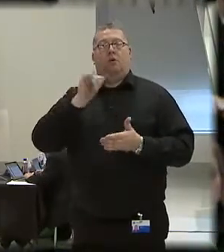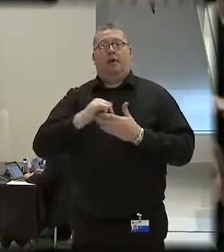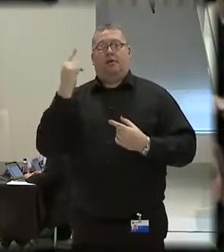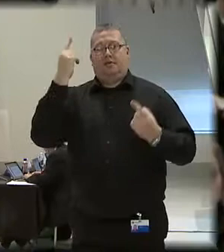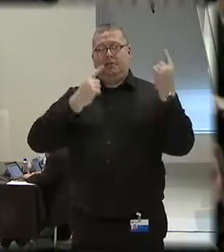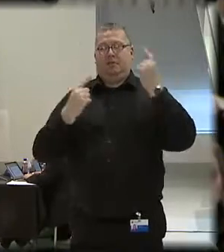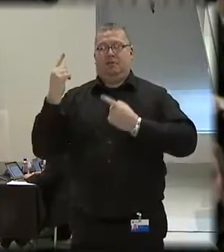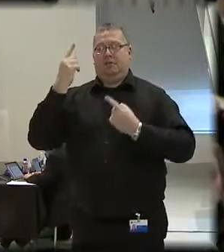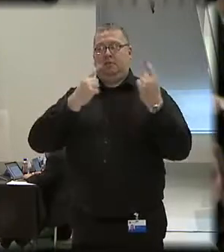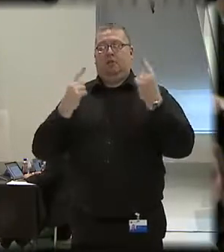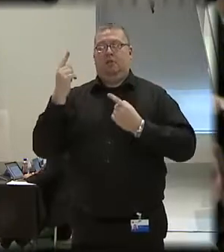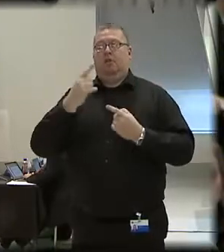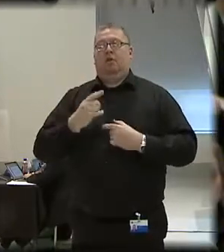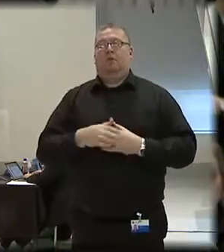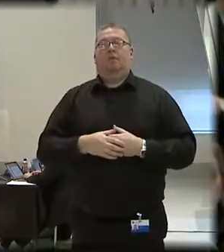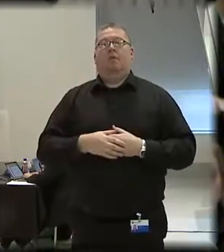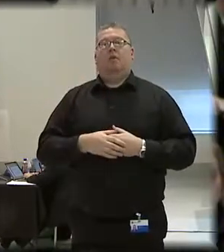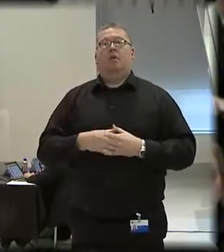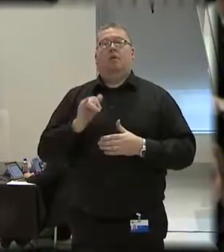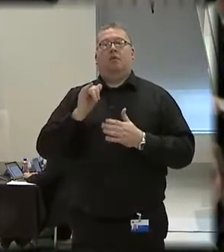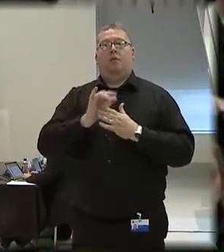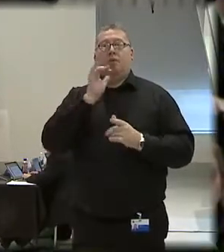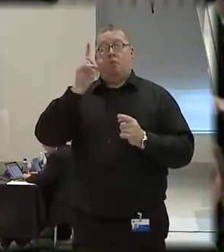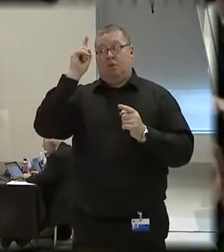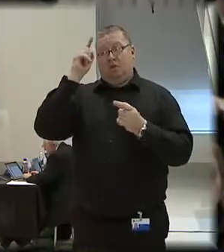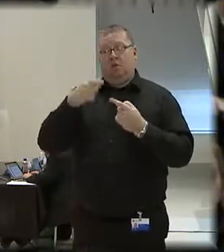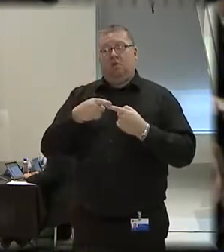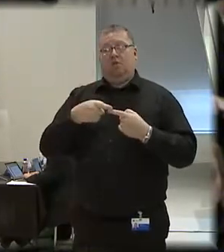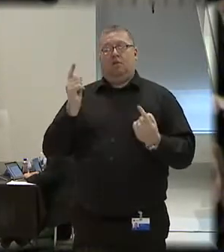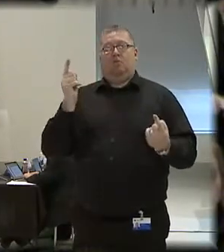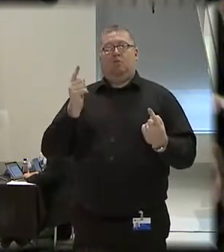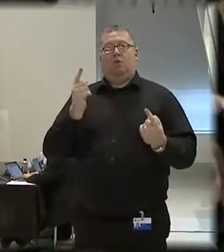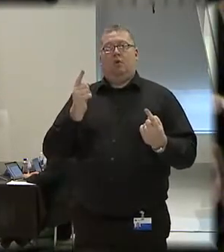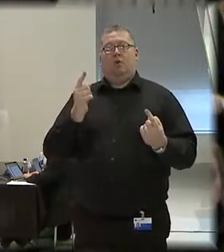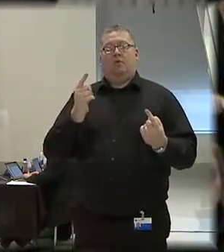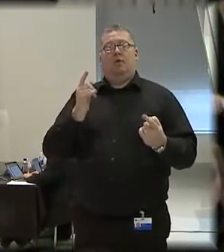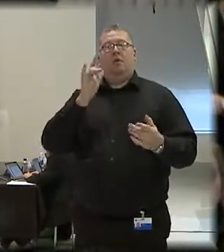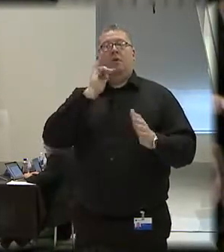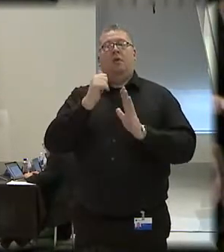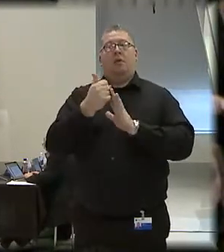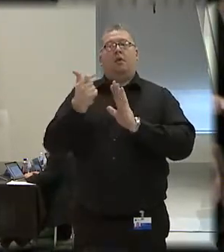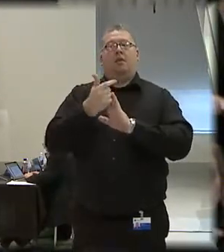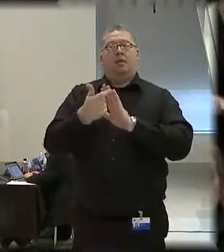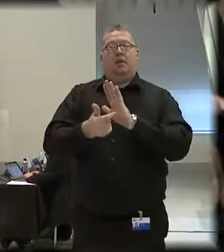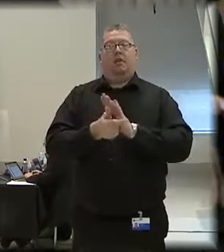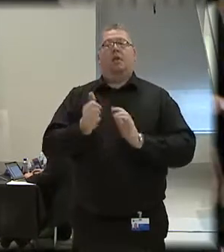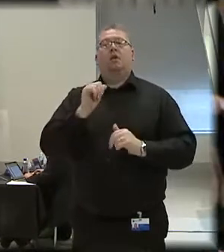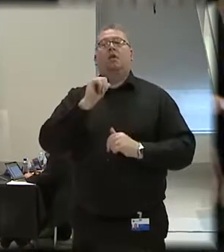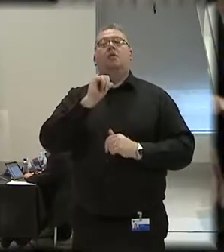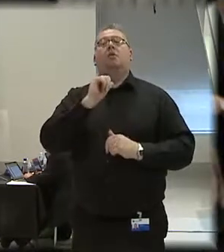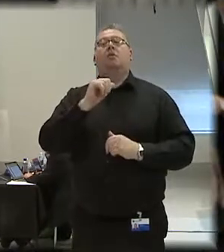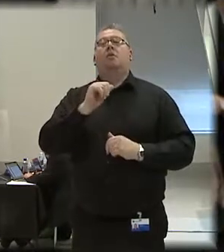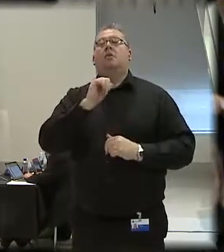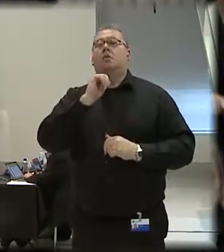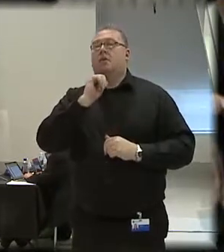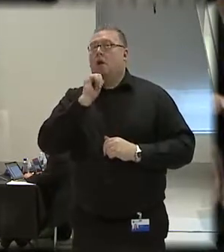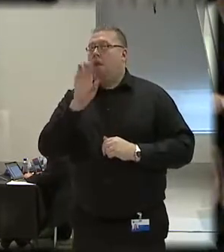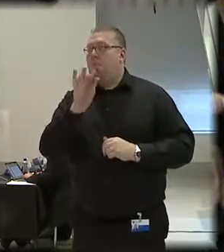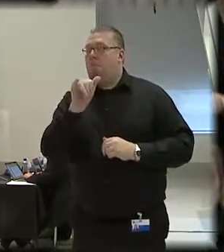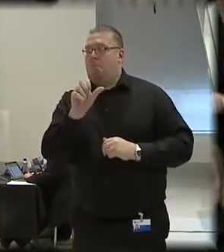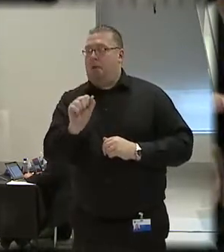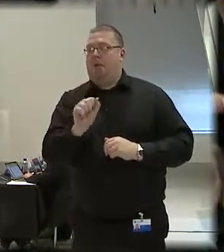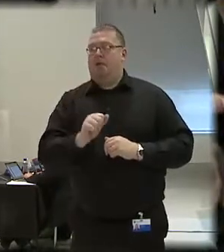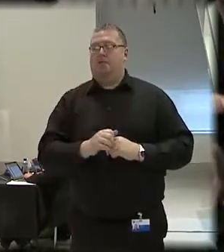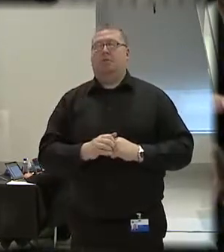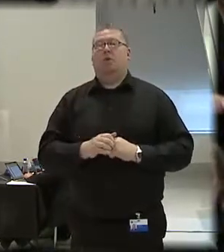whenever one part of the public disagrees with a legally correct and unbiased decision. We